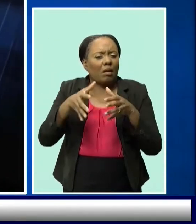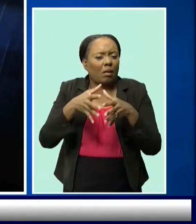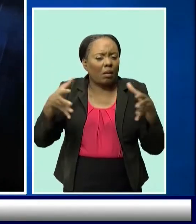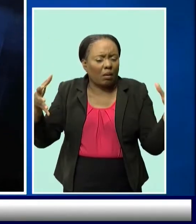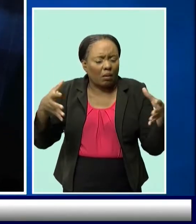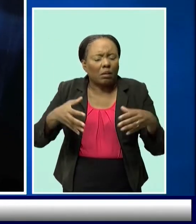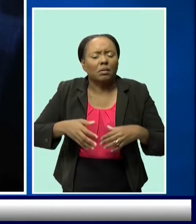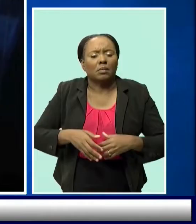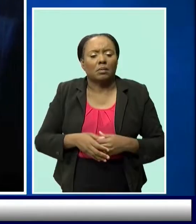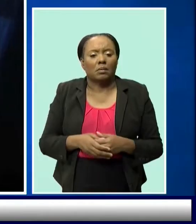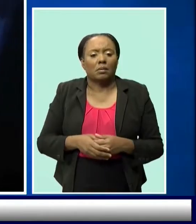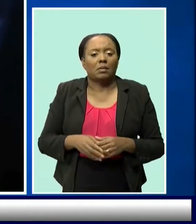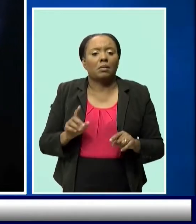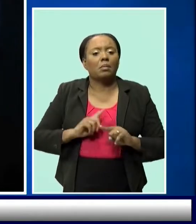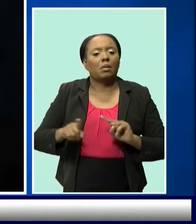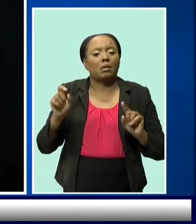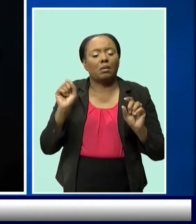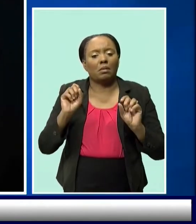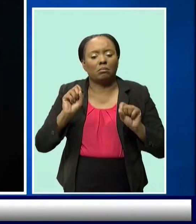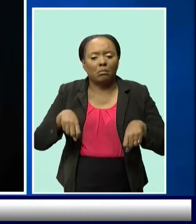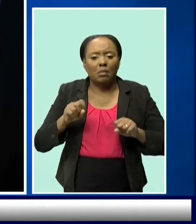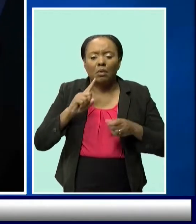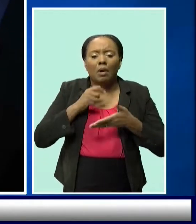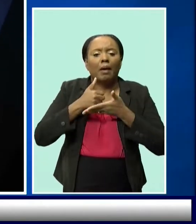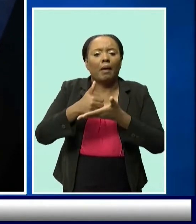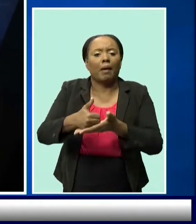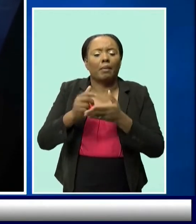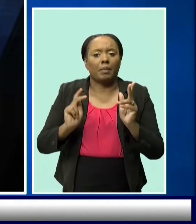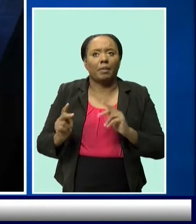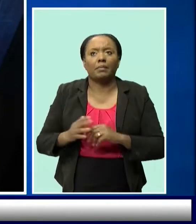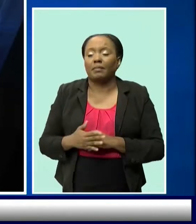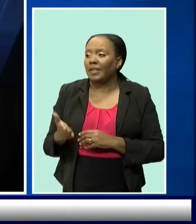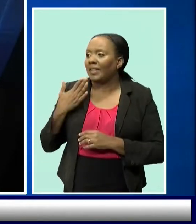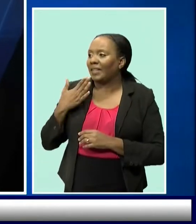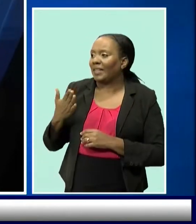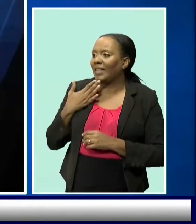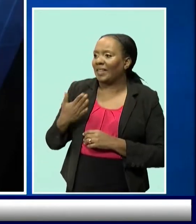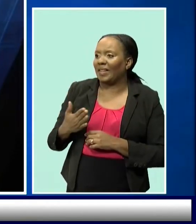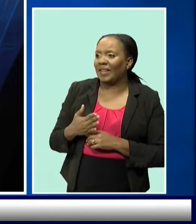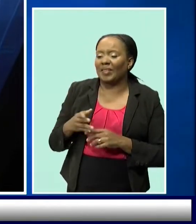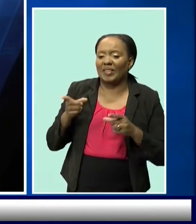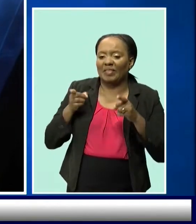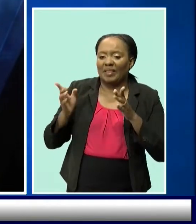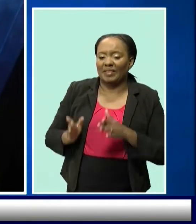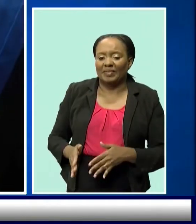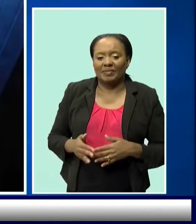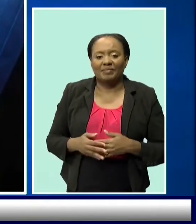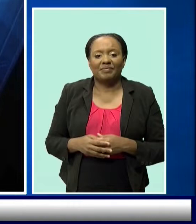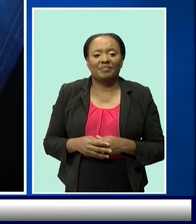were able to service the person. Okay, thank you so much, Director Hines.